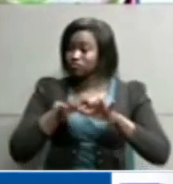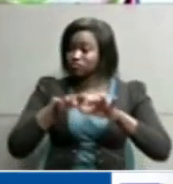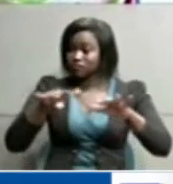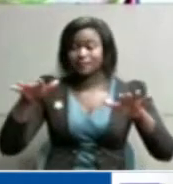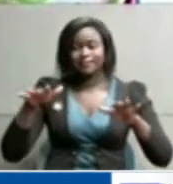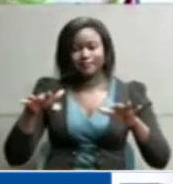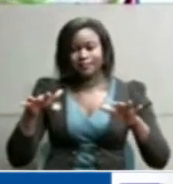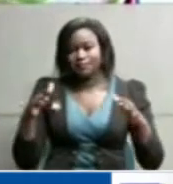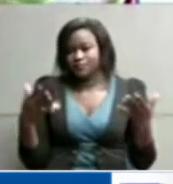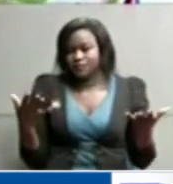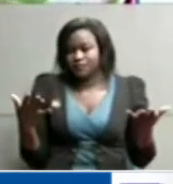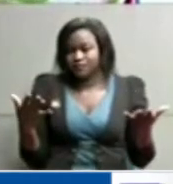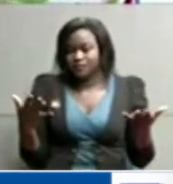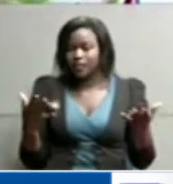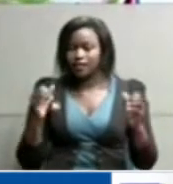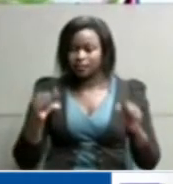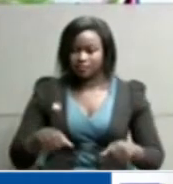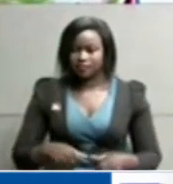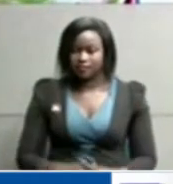weak point.